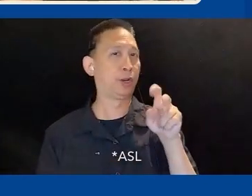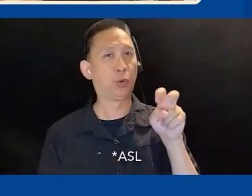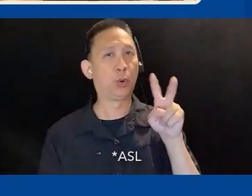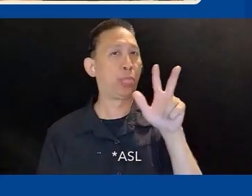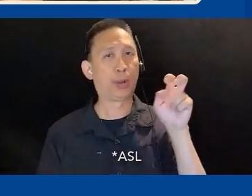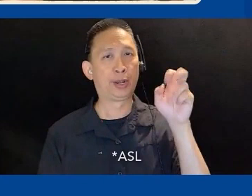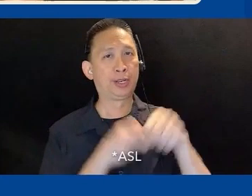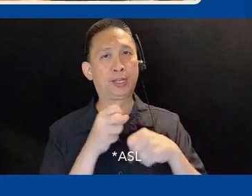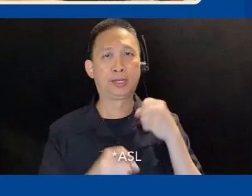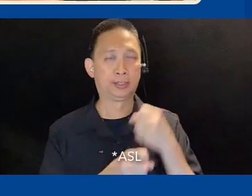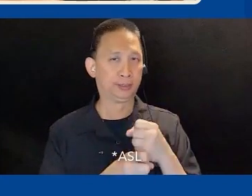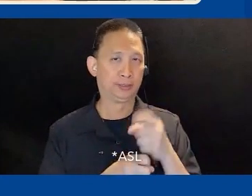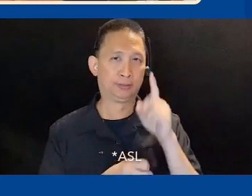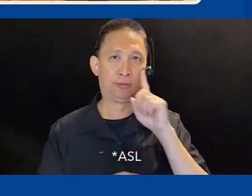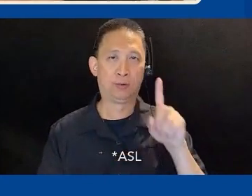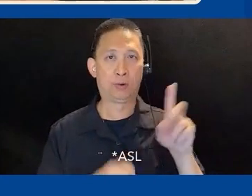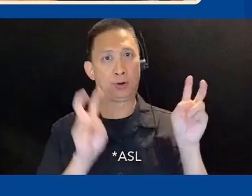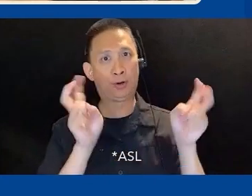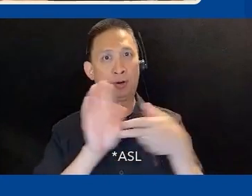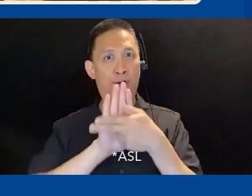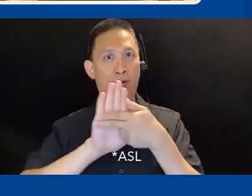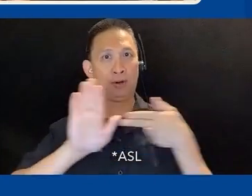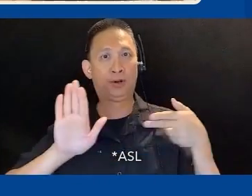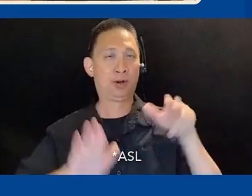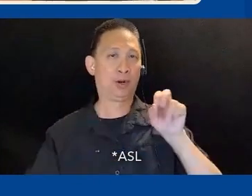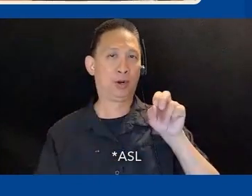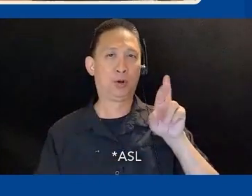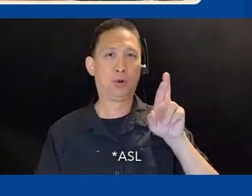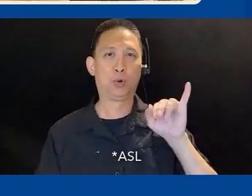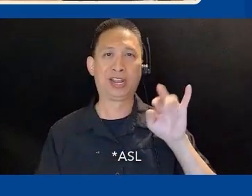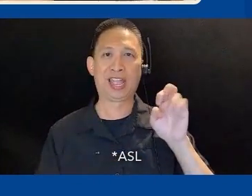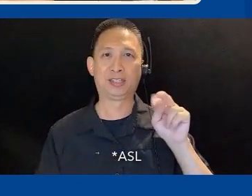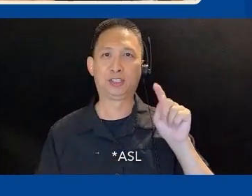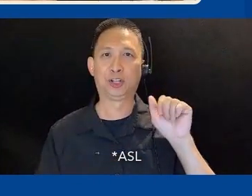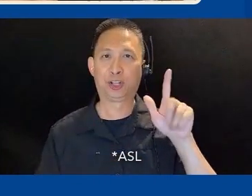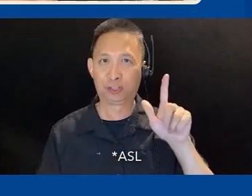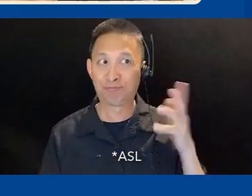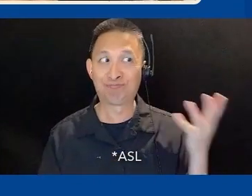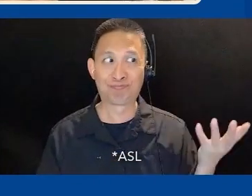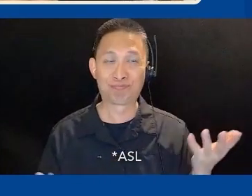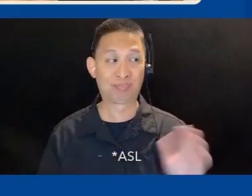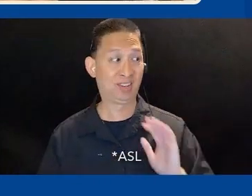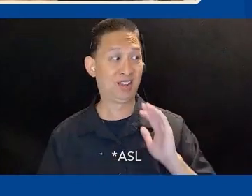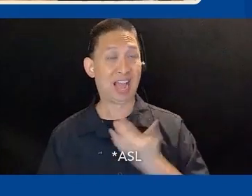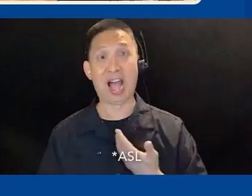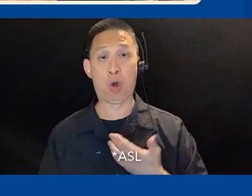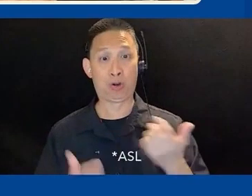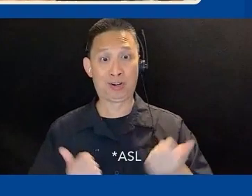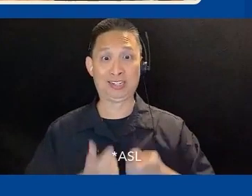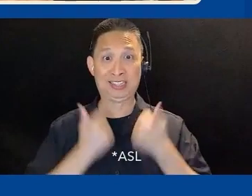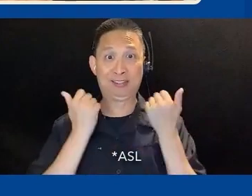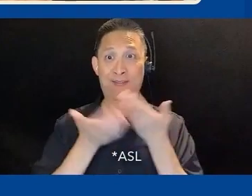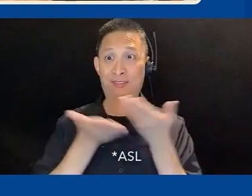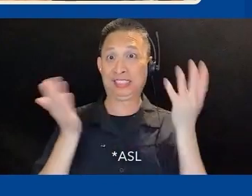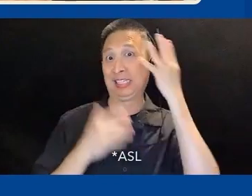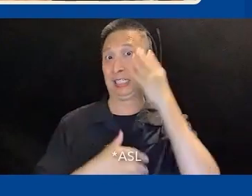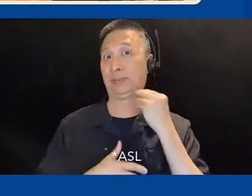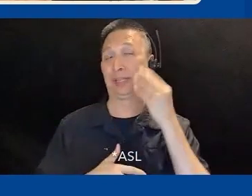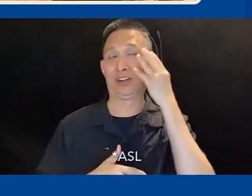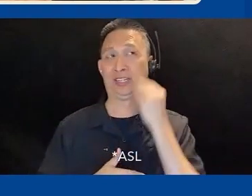bring to it just by nature of our experience and the discussions we have, our lived experience, but then also